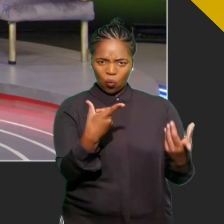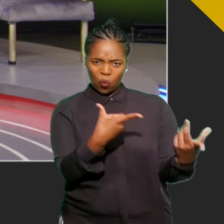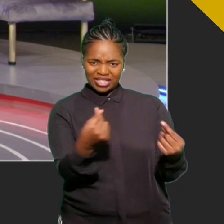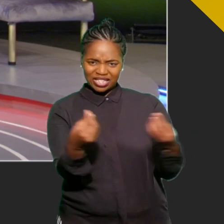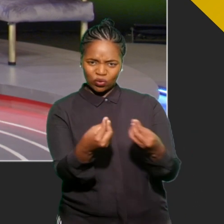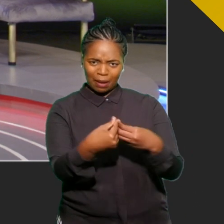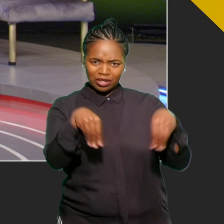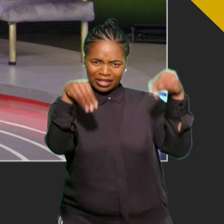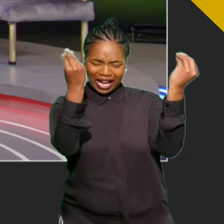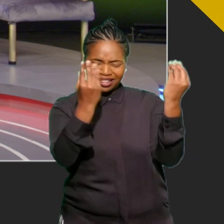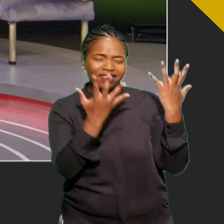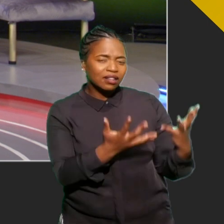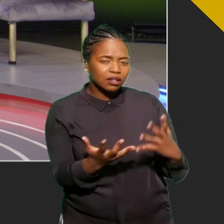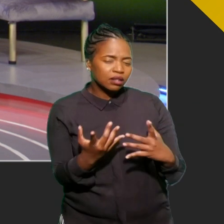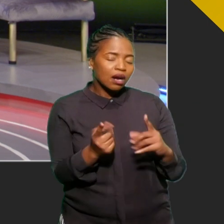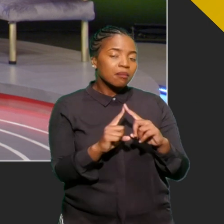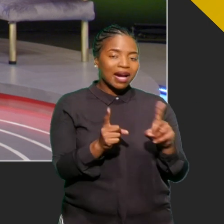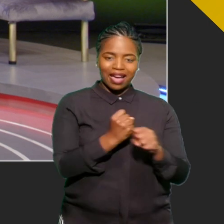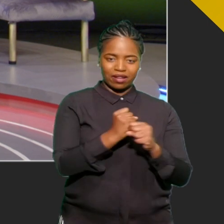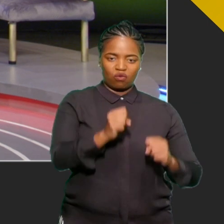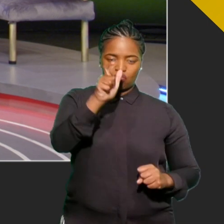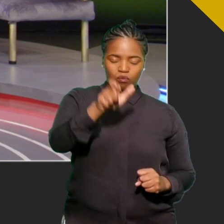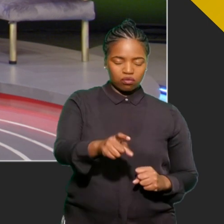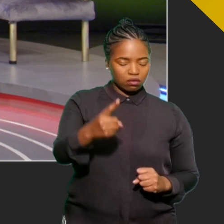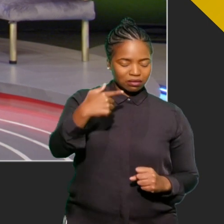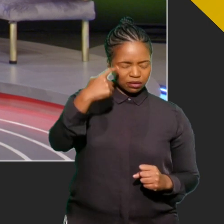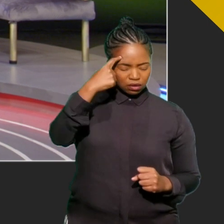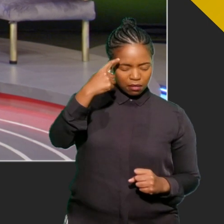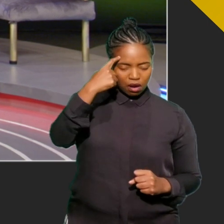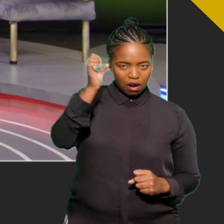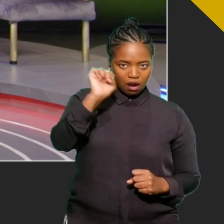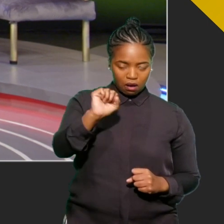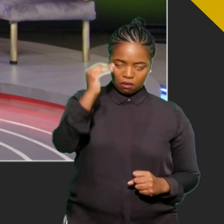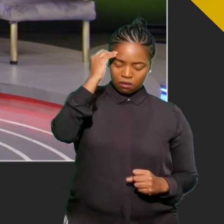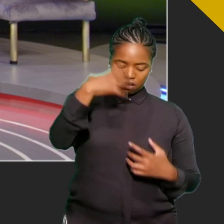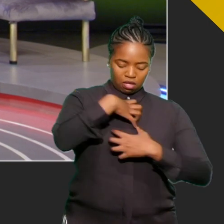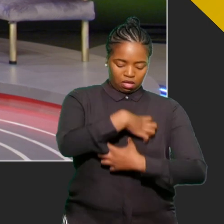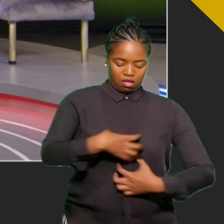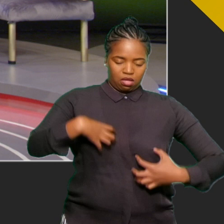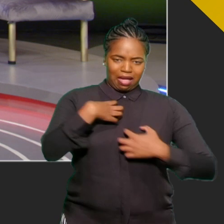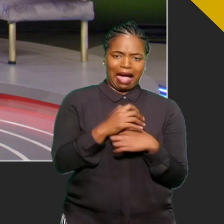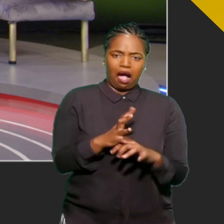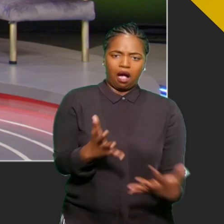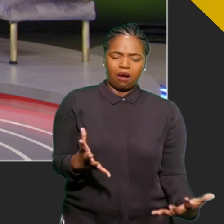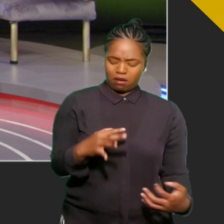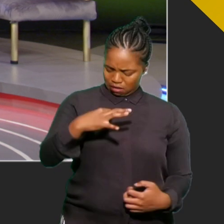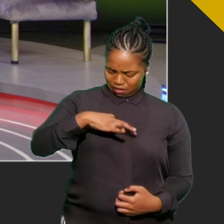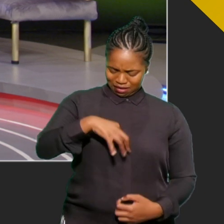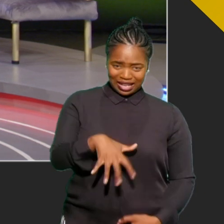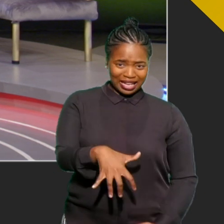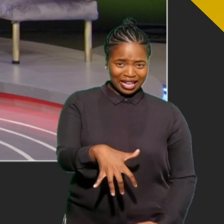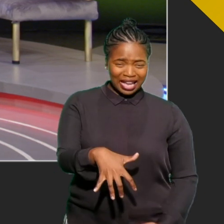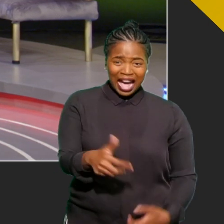That's the first thing we think about. Nobody really actually thinks about the psychology, the psyche of that person. What are they going through? Because